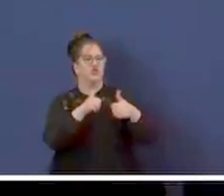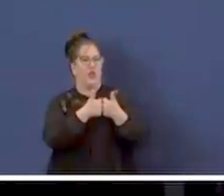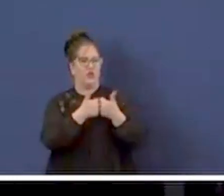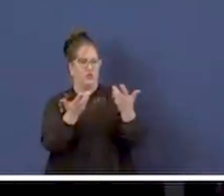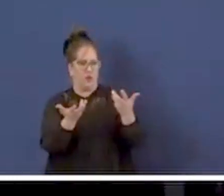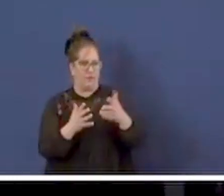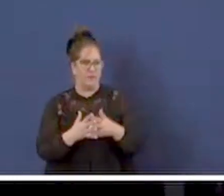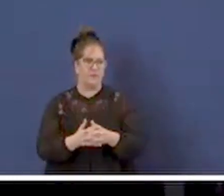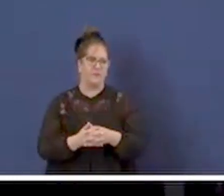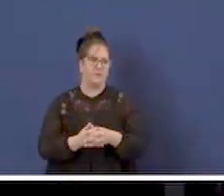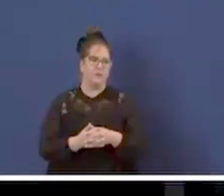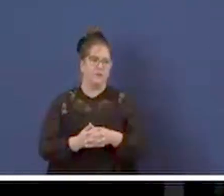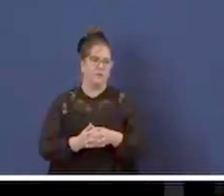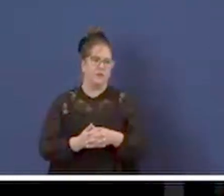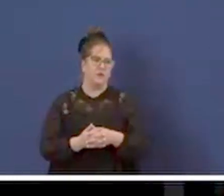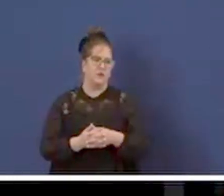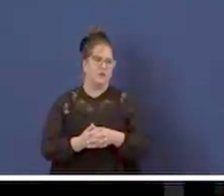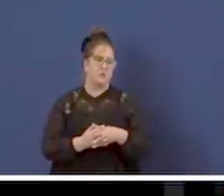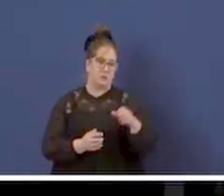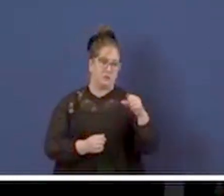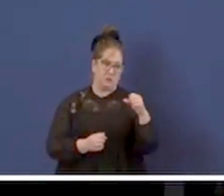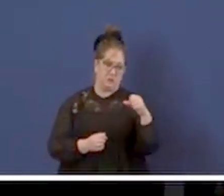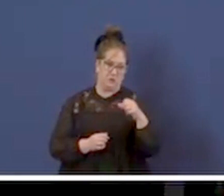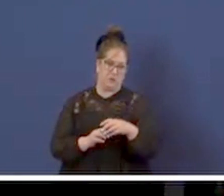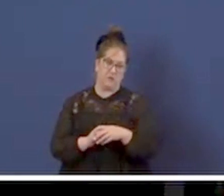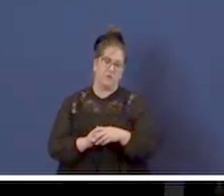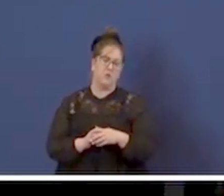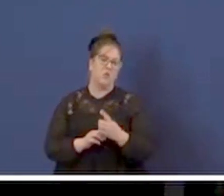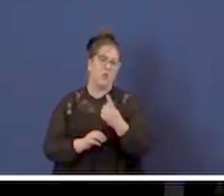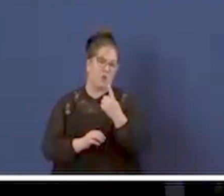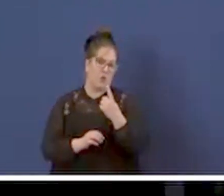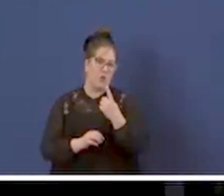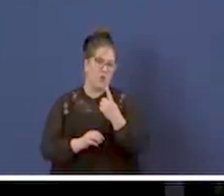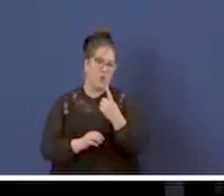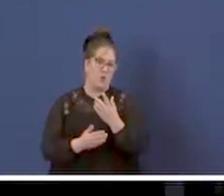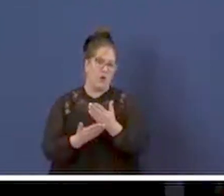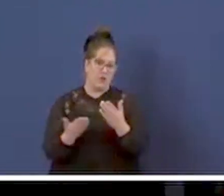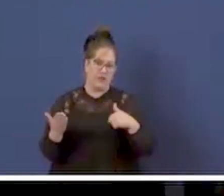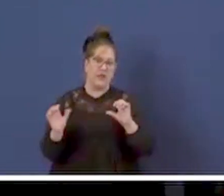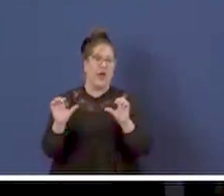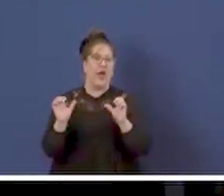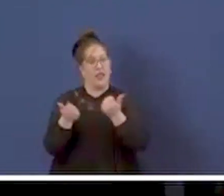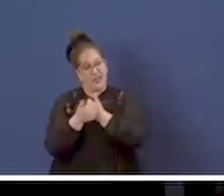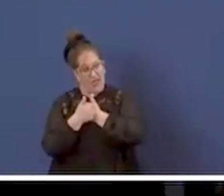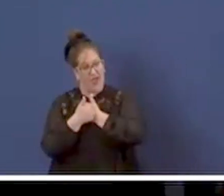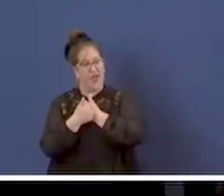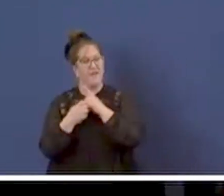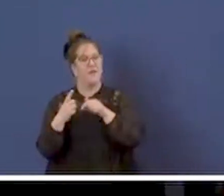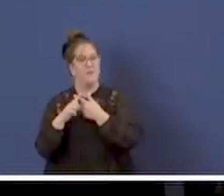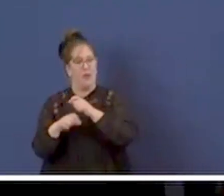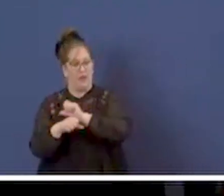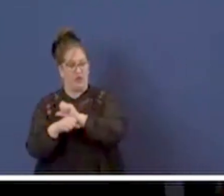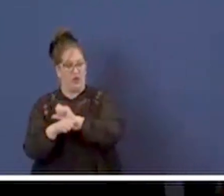the system? Yes. One thing that I love about working at my sister's place is we